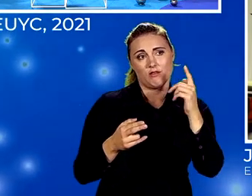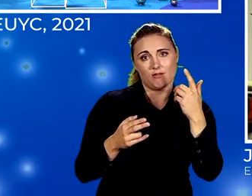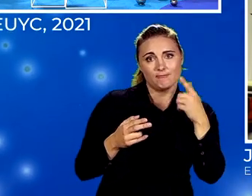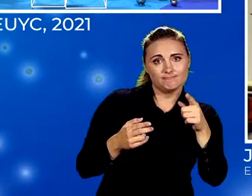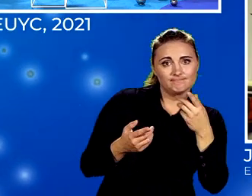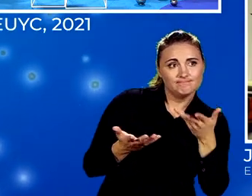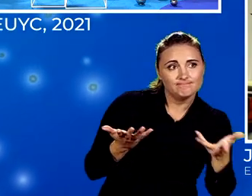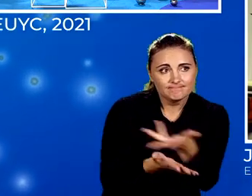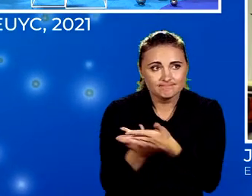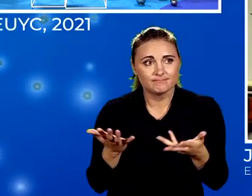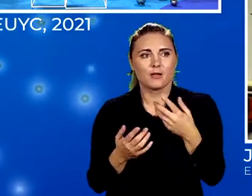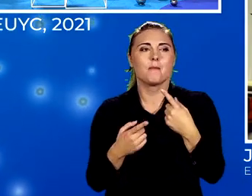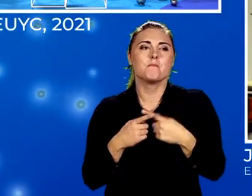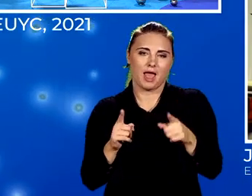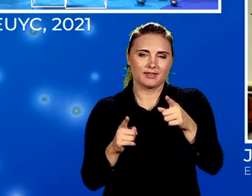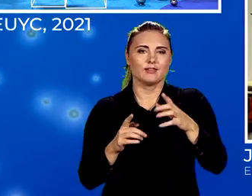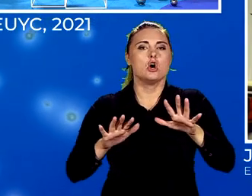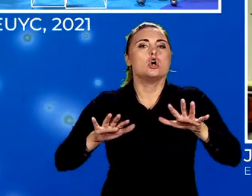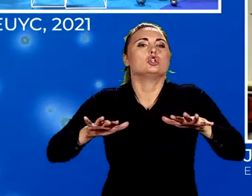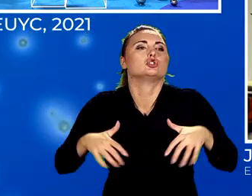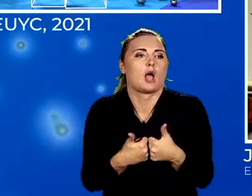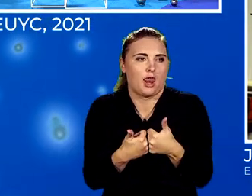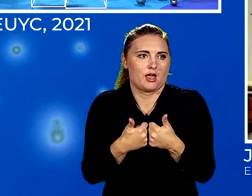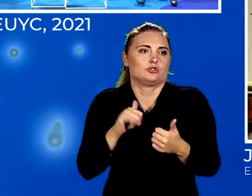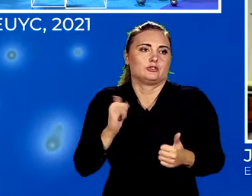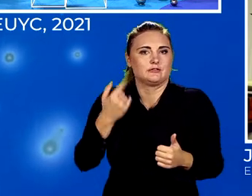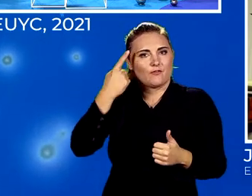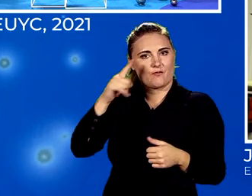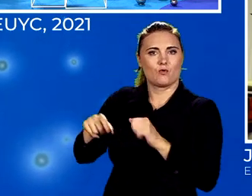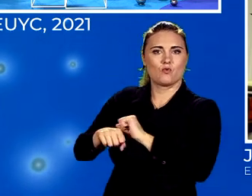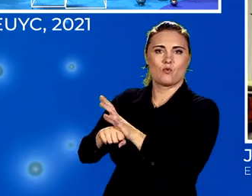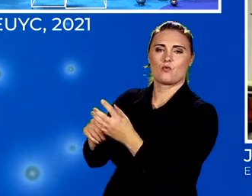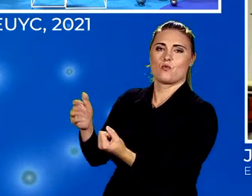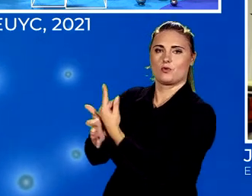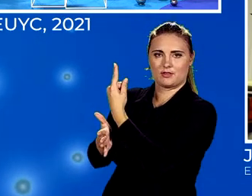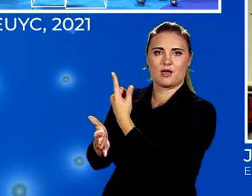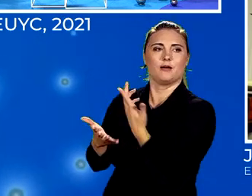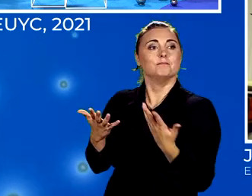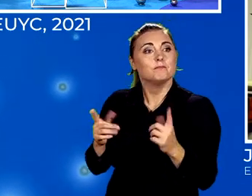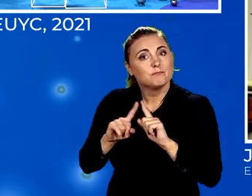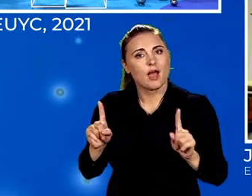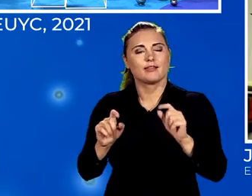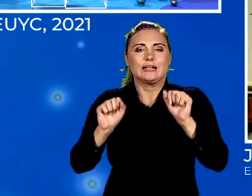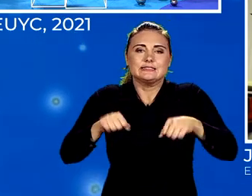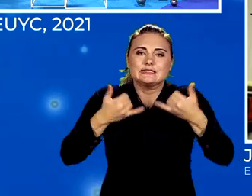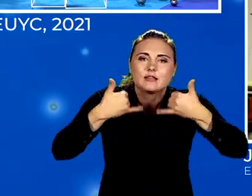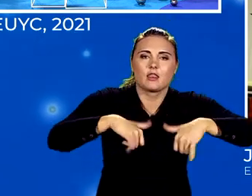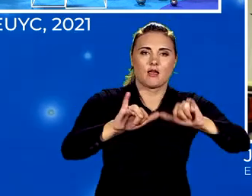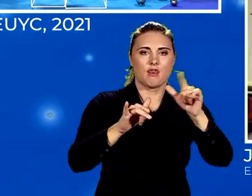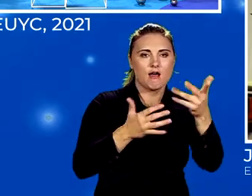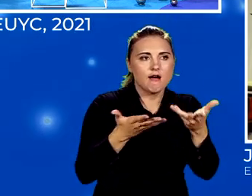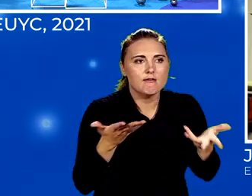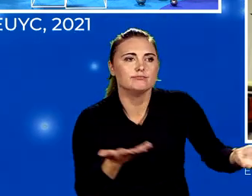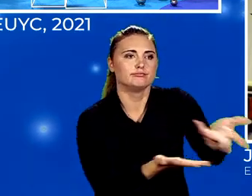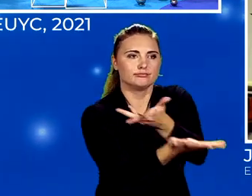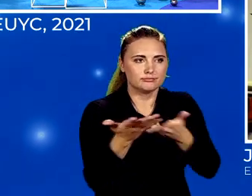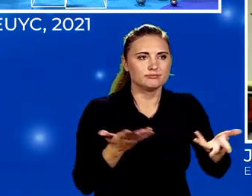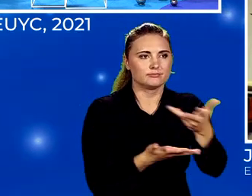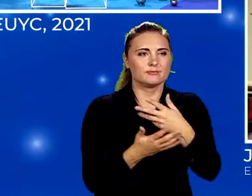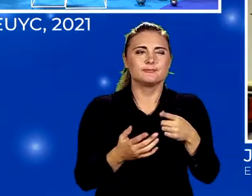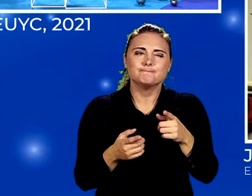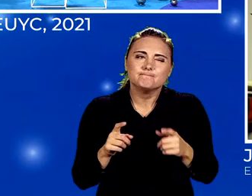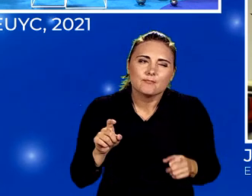this pandemic. But it would be false to say that it was the remedy that solved everything. Physical spaces